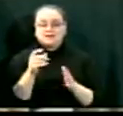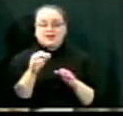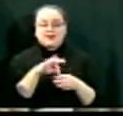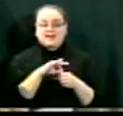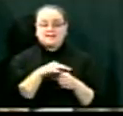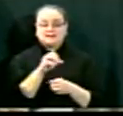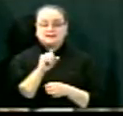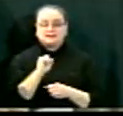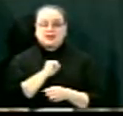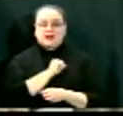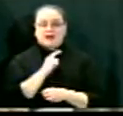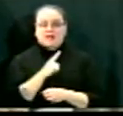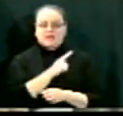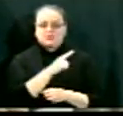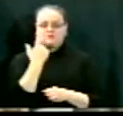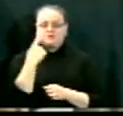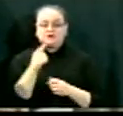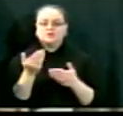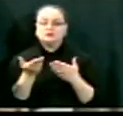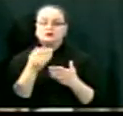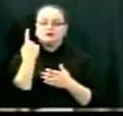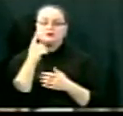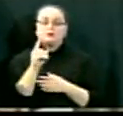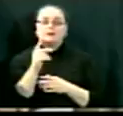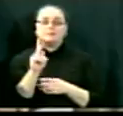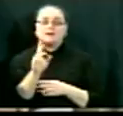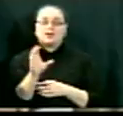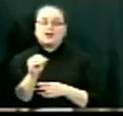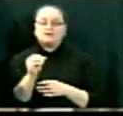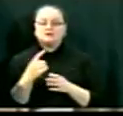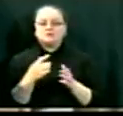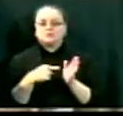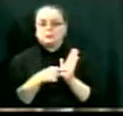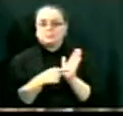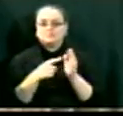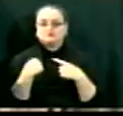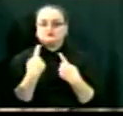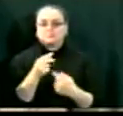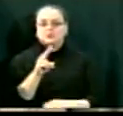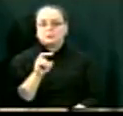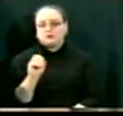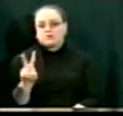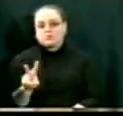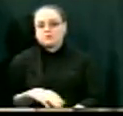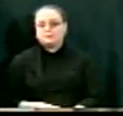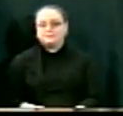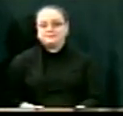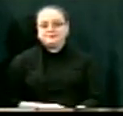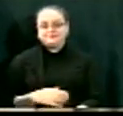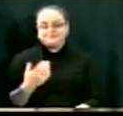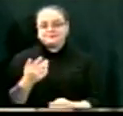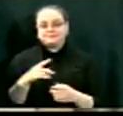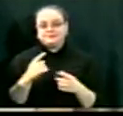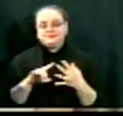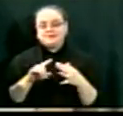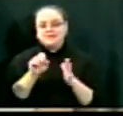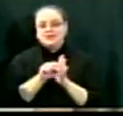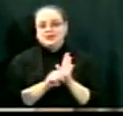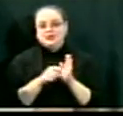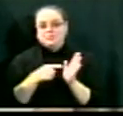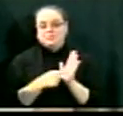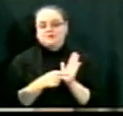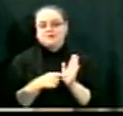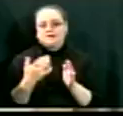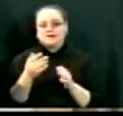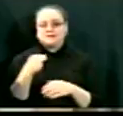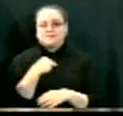legislature in 2001 and has served as one of Knox County's representatives since 2002. As a state representative, Mr. Brooks is a member